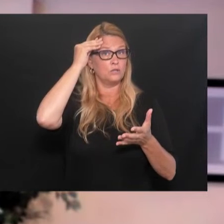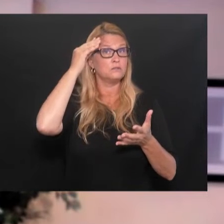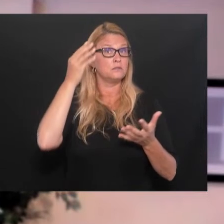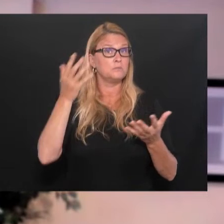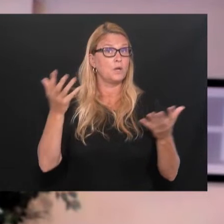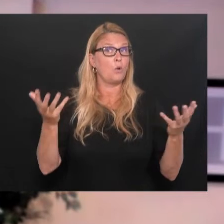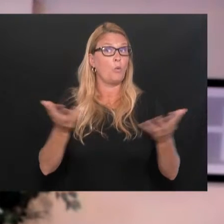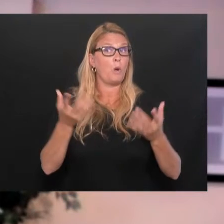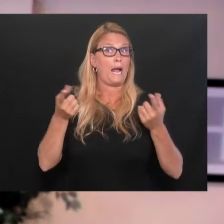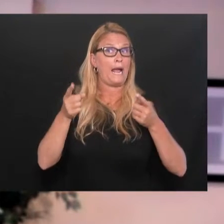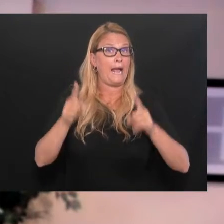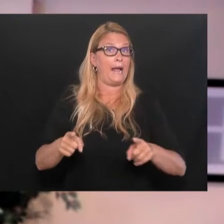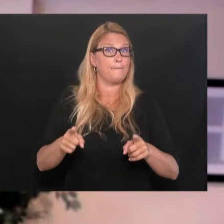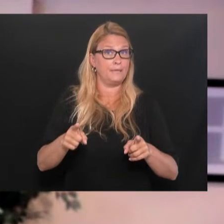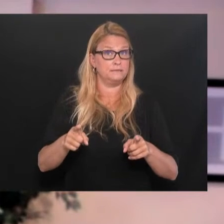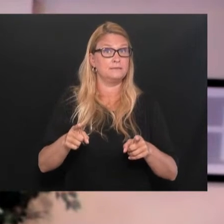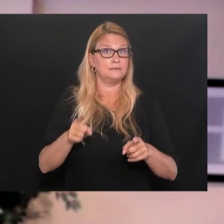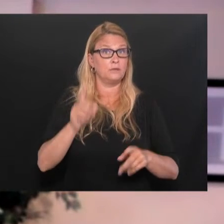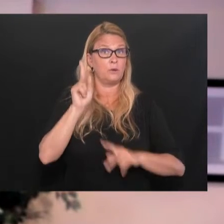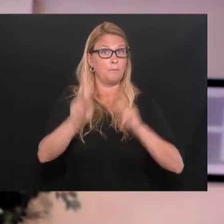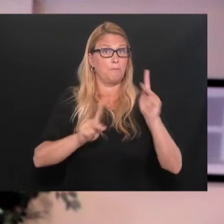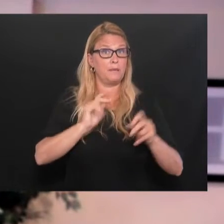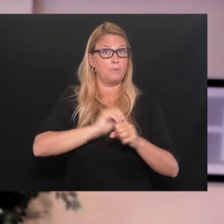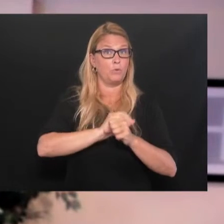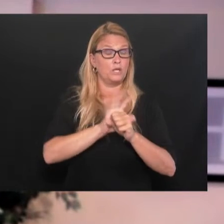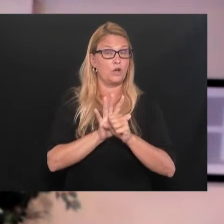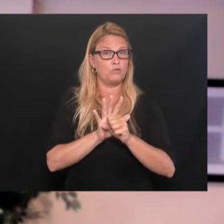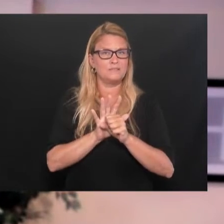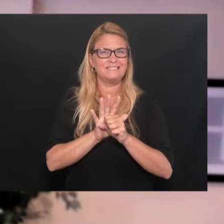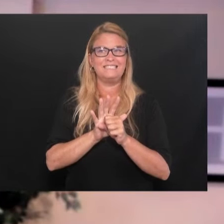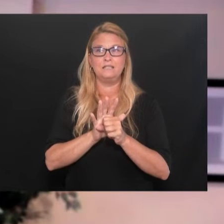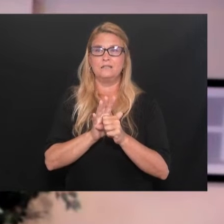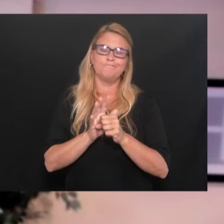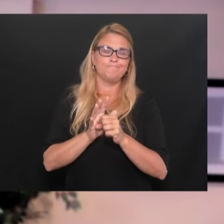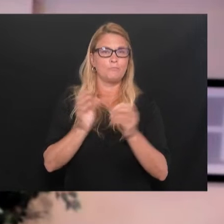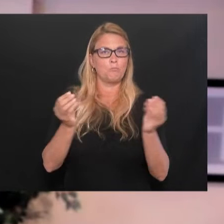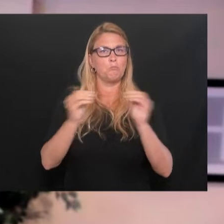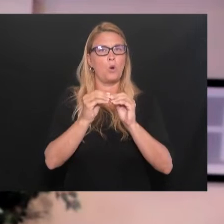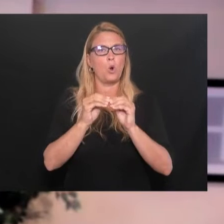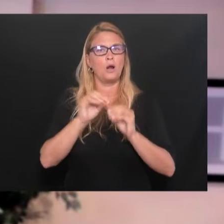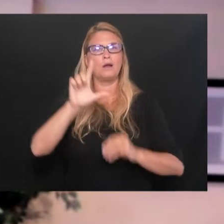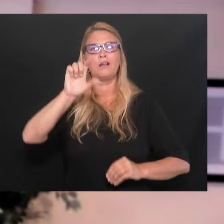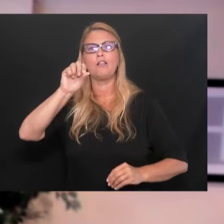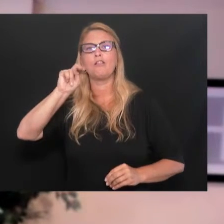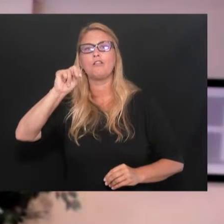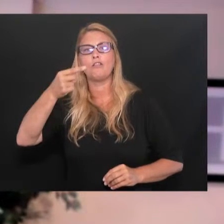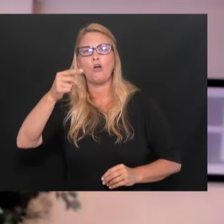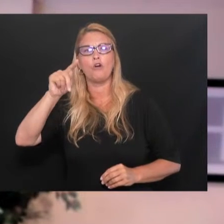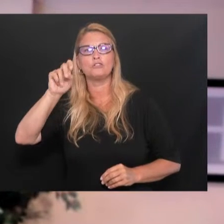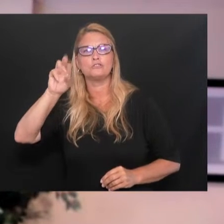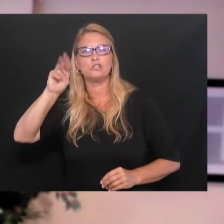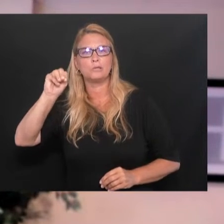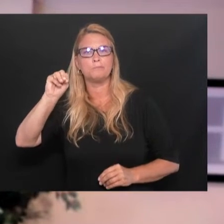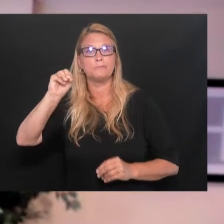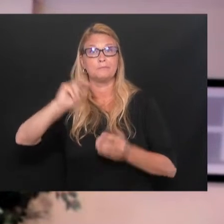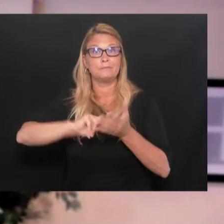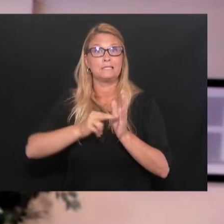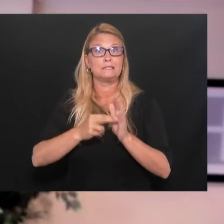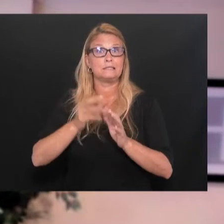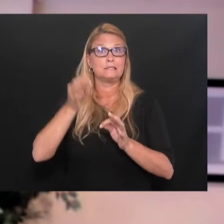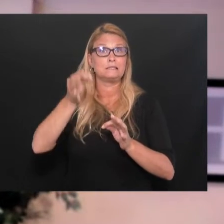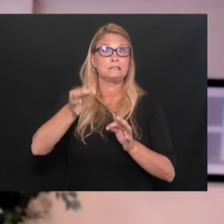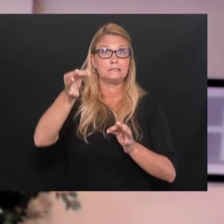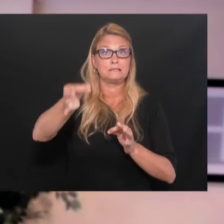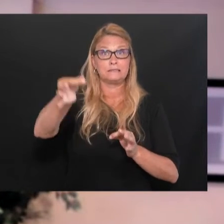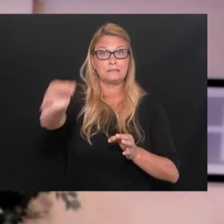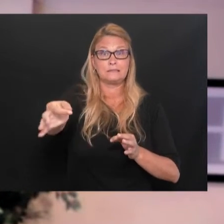of COVID related to long-term problems that we are starting to see. And there's 2 studies that are coming out